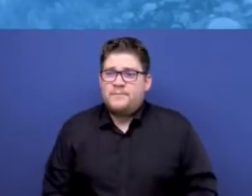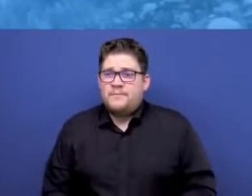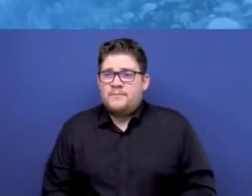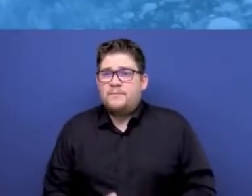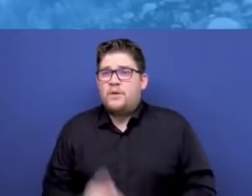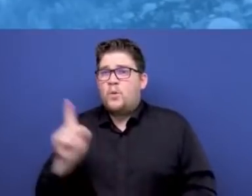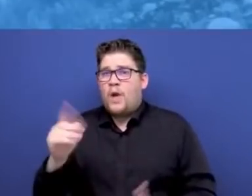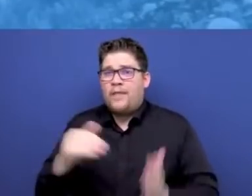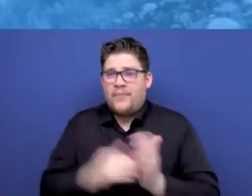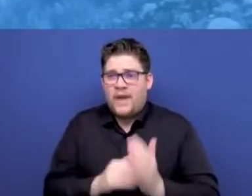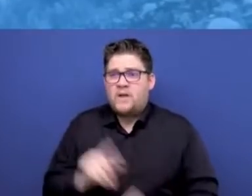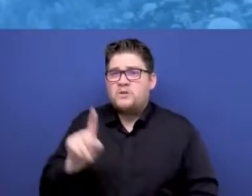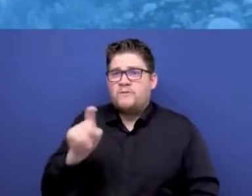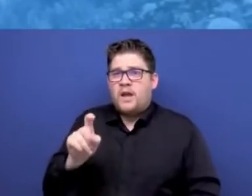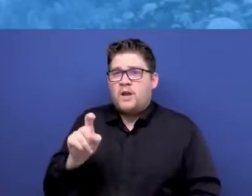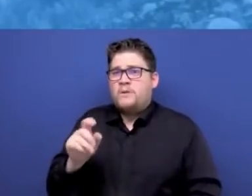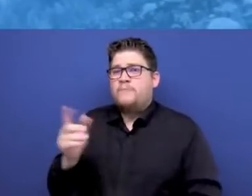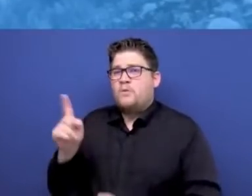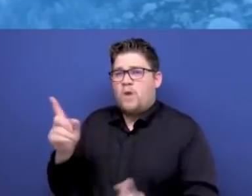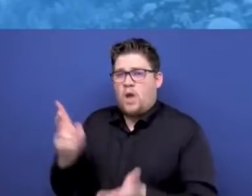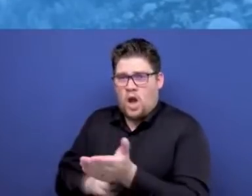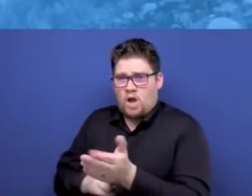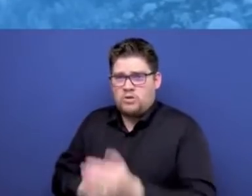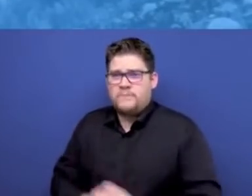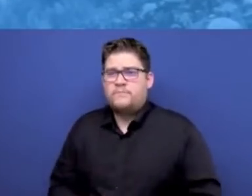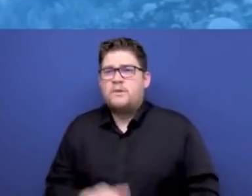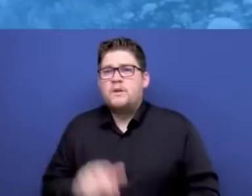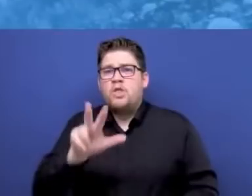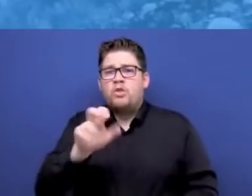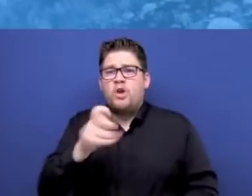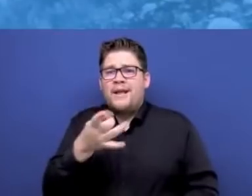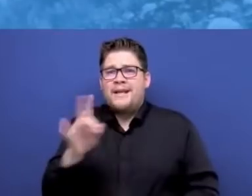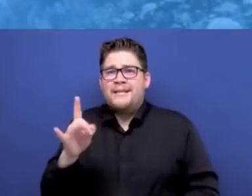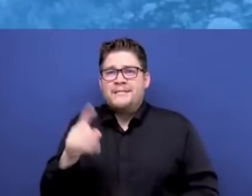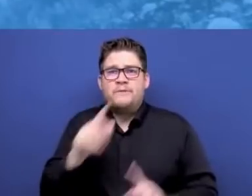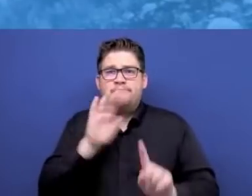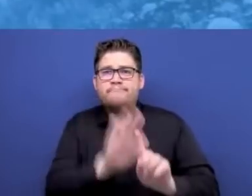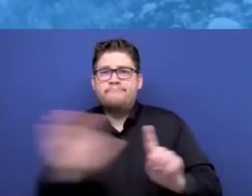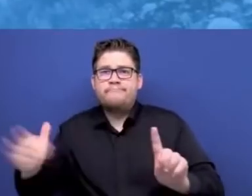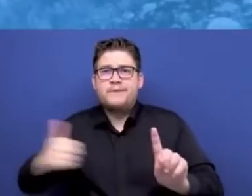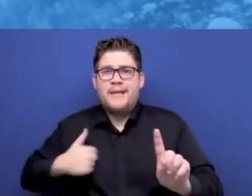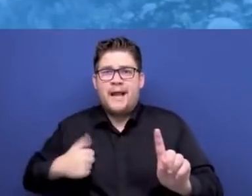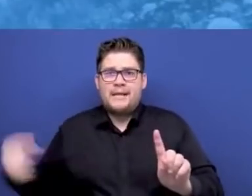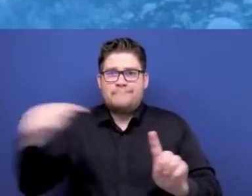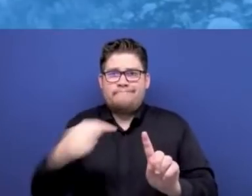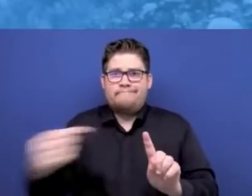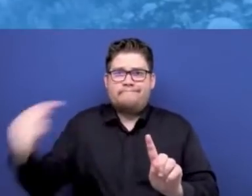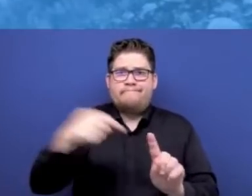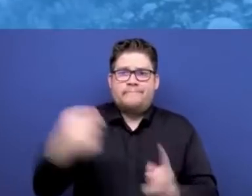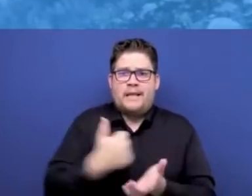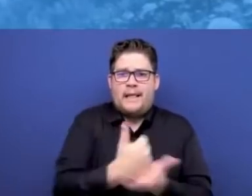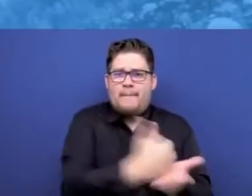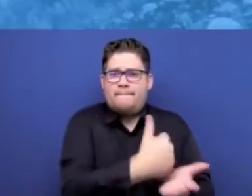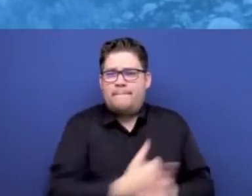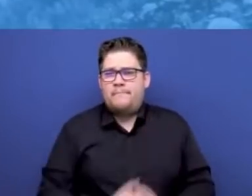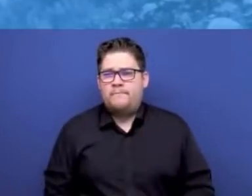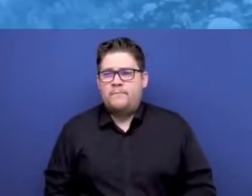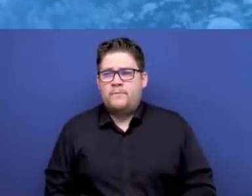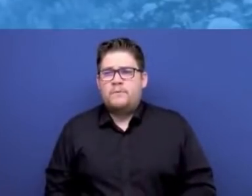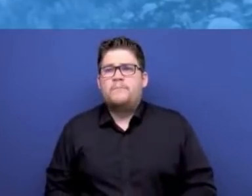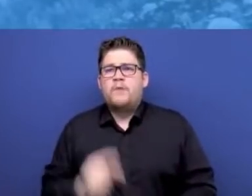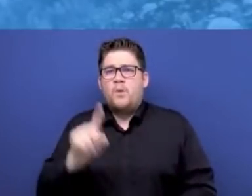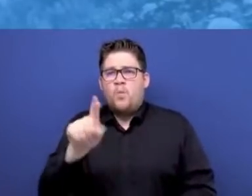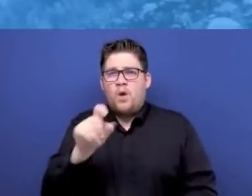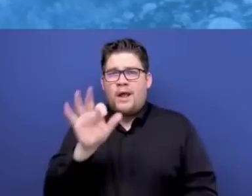from out of province, with 194 aircraft engaged in this province. And in response to the current conditions, the BC Wildfire